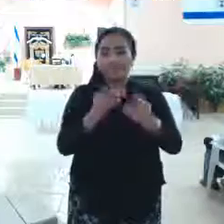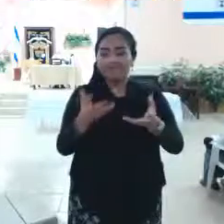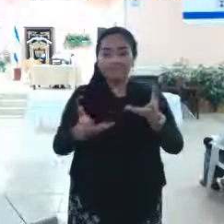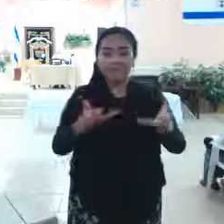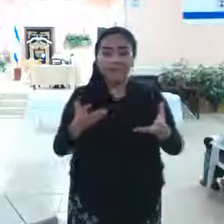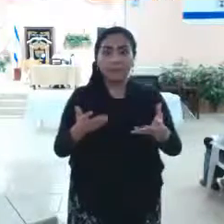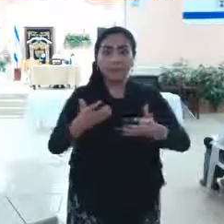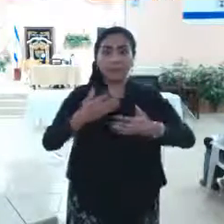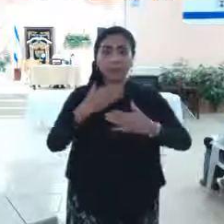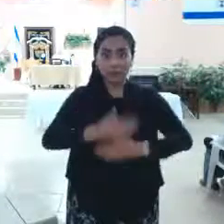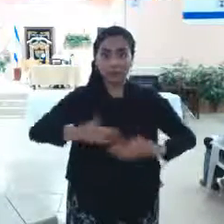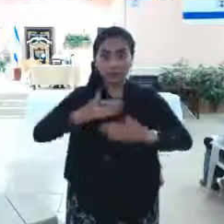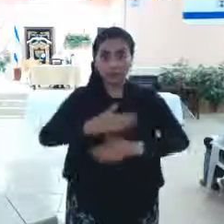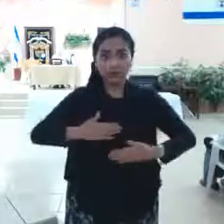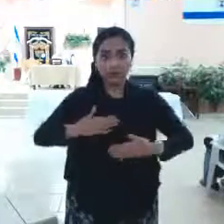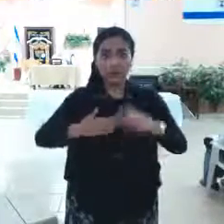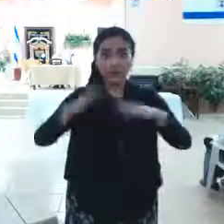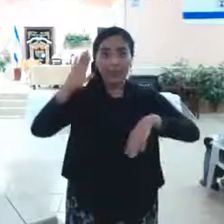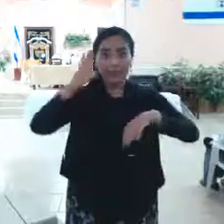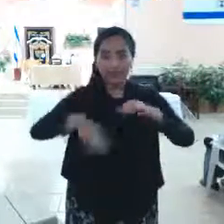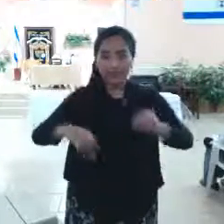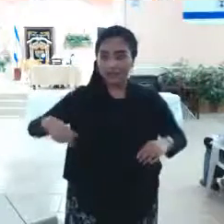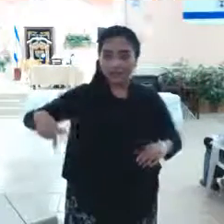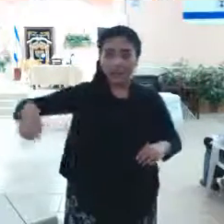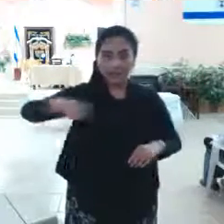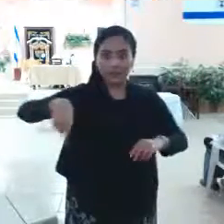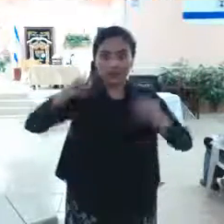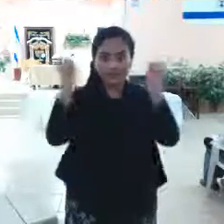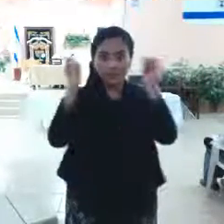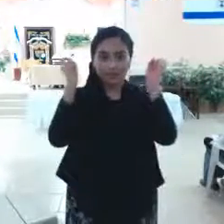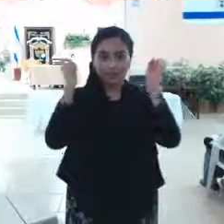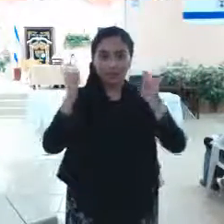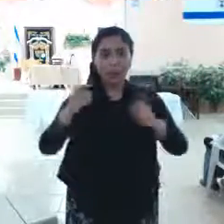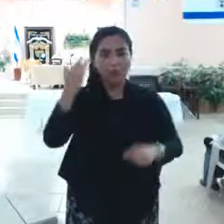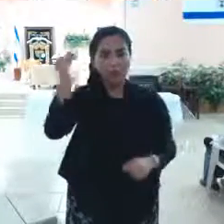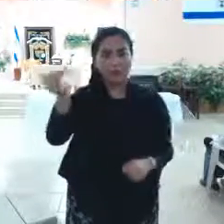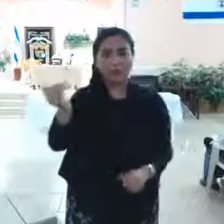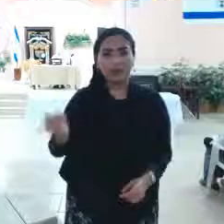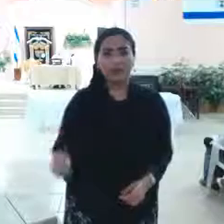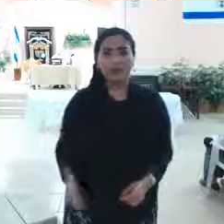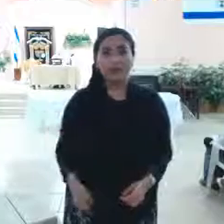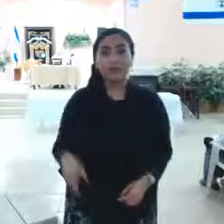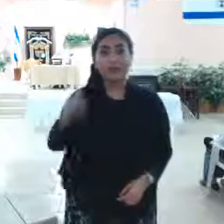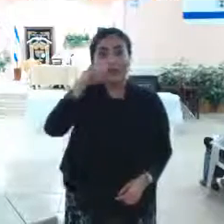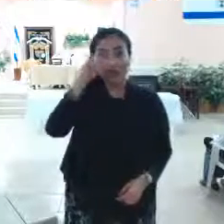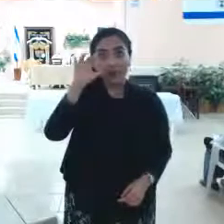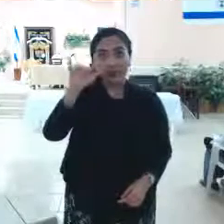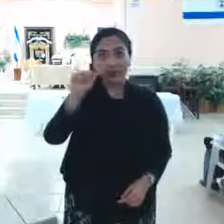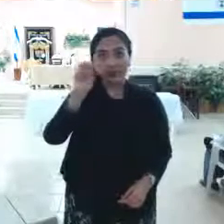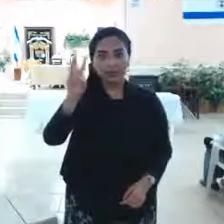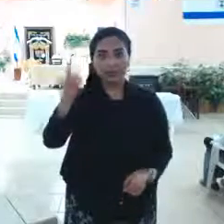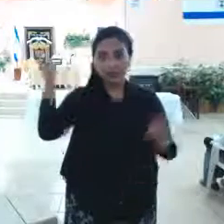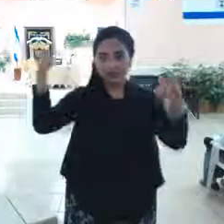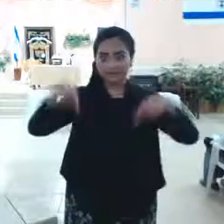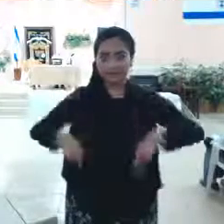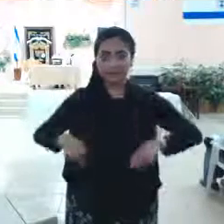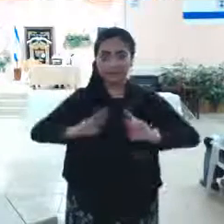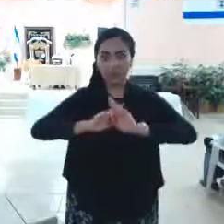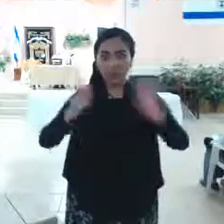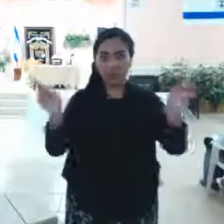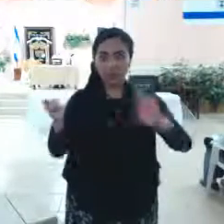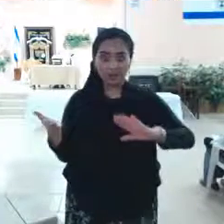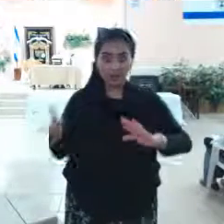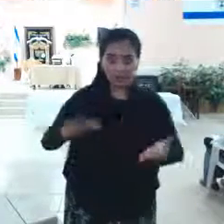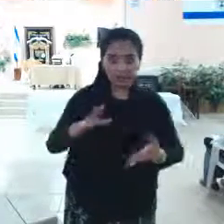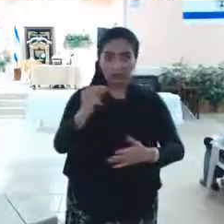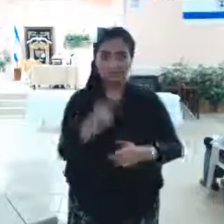more joy than with the one they celebrated it. Why? Because Joshua